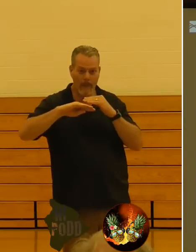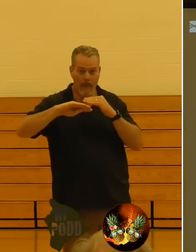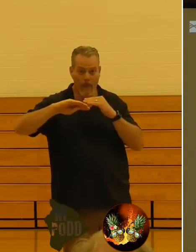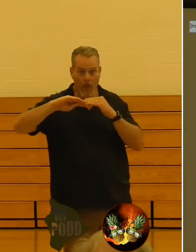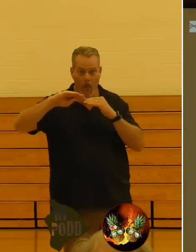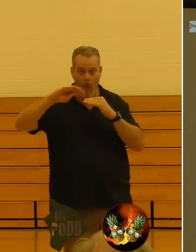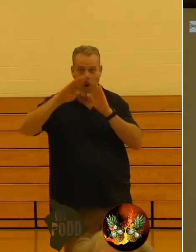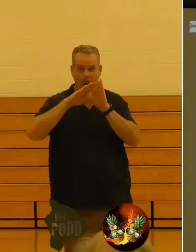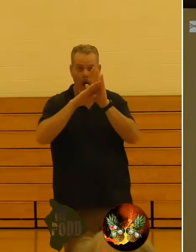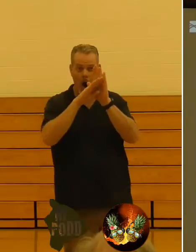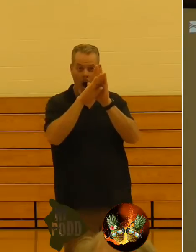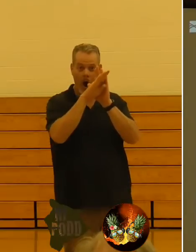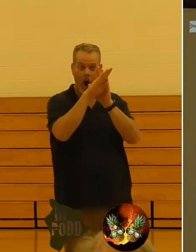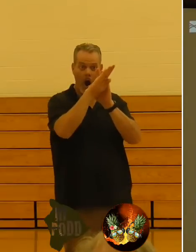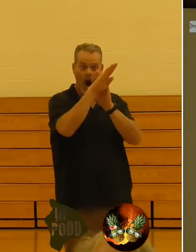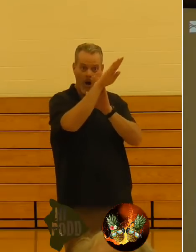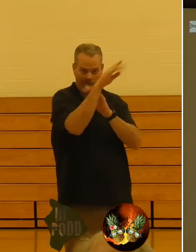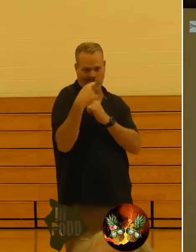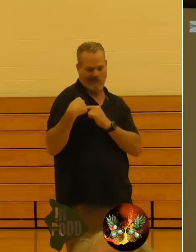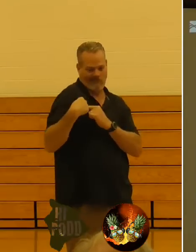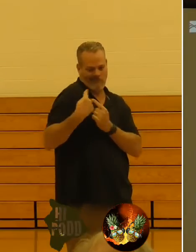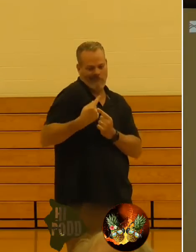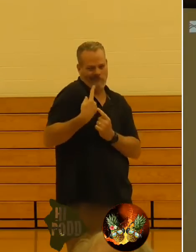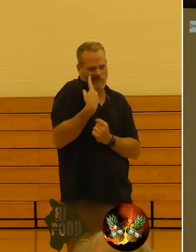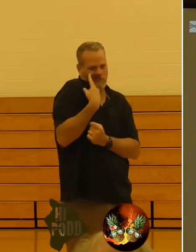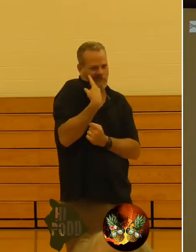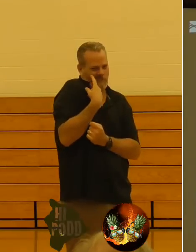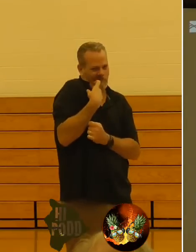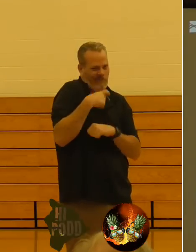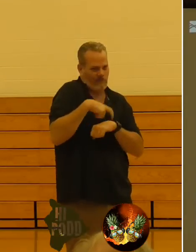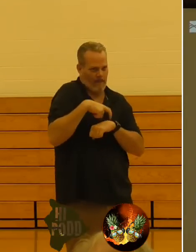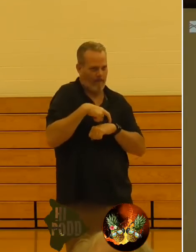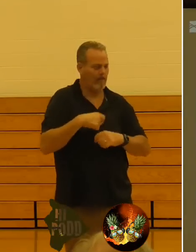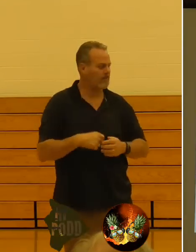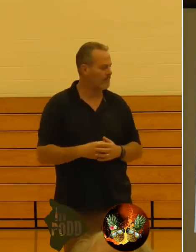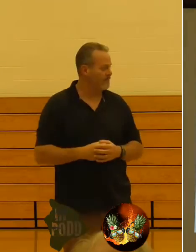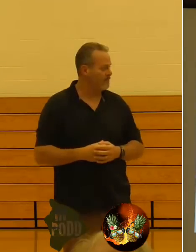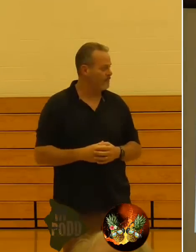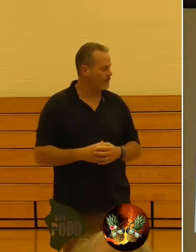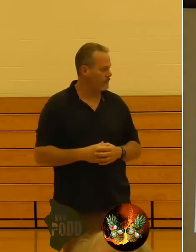more rapidly in the recent period of time.